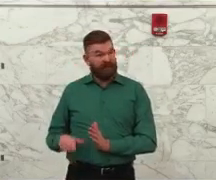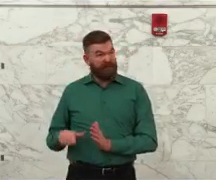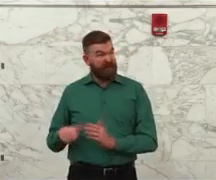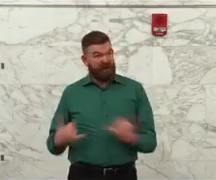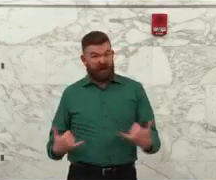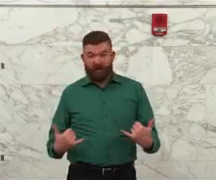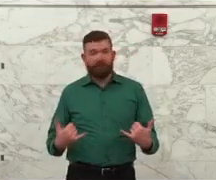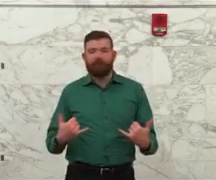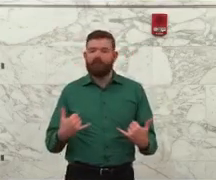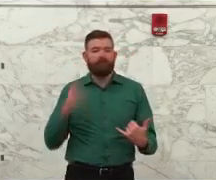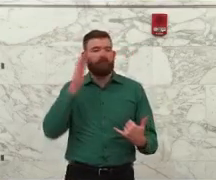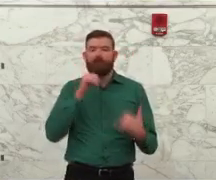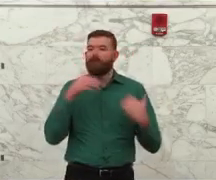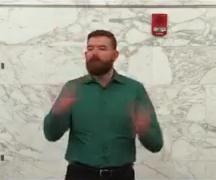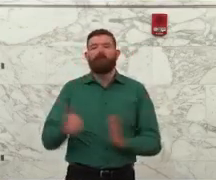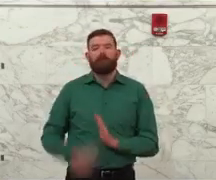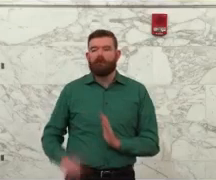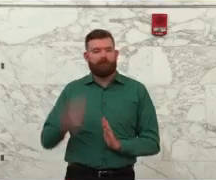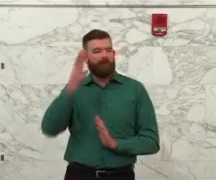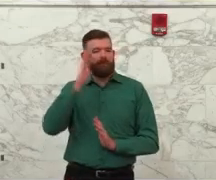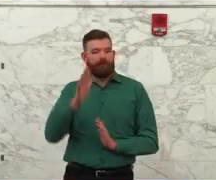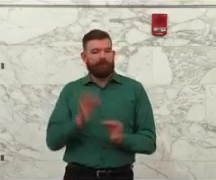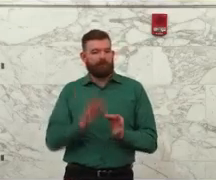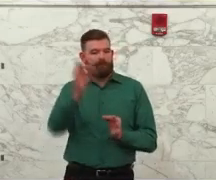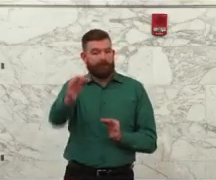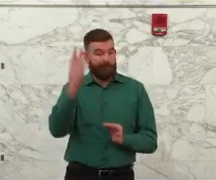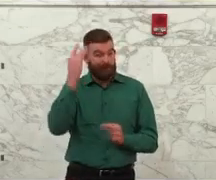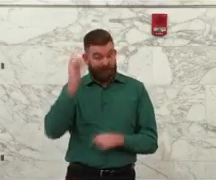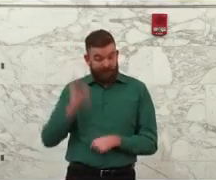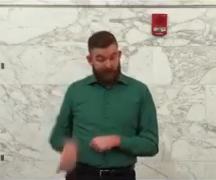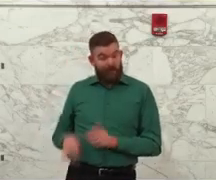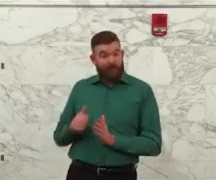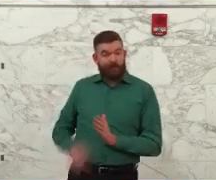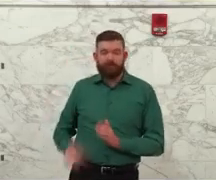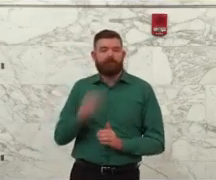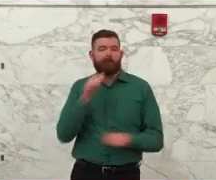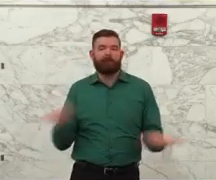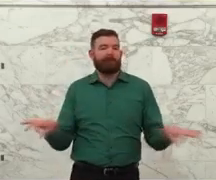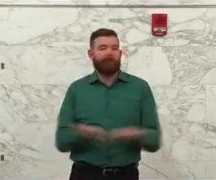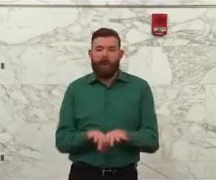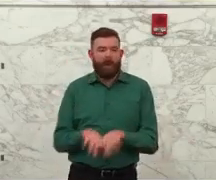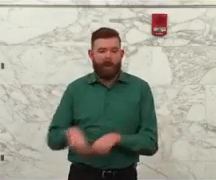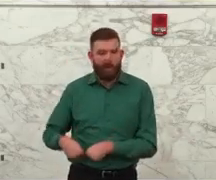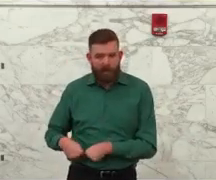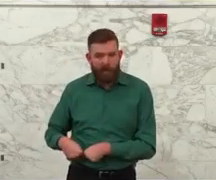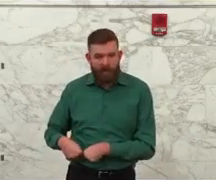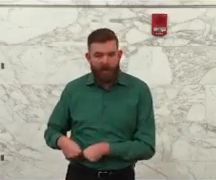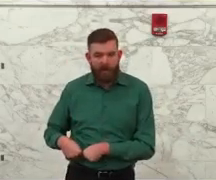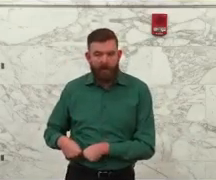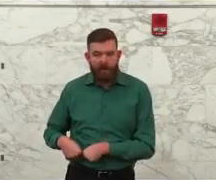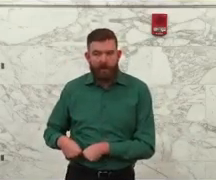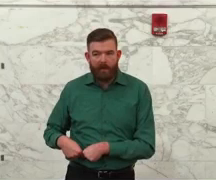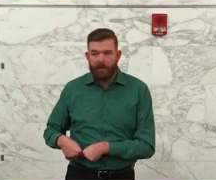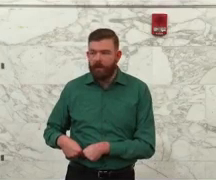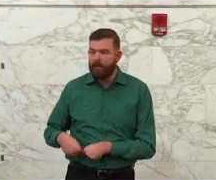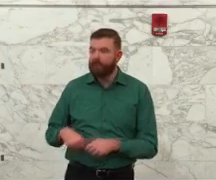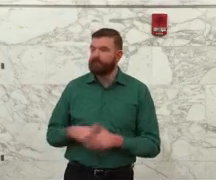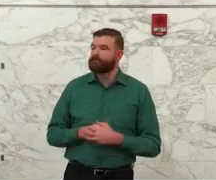sir? Are you okay? Please. Governor, do you feel that individuals that are in the essential services like the supermarkets, the liquor